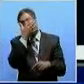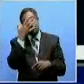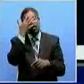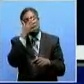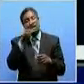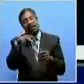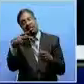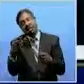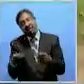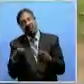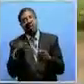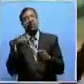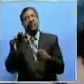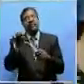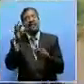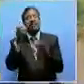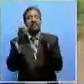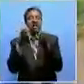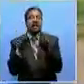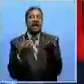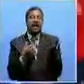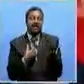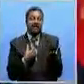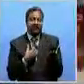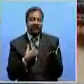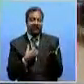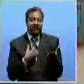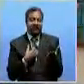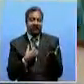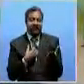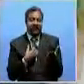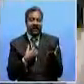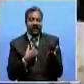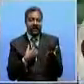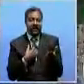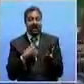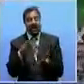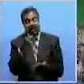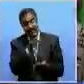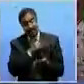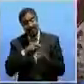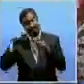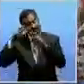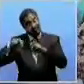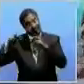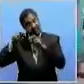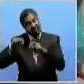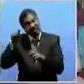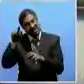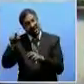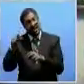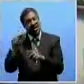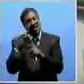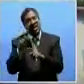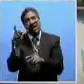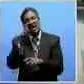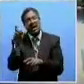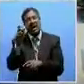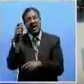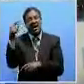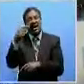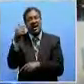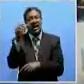Here's a report. Nosuna had the law enforcers concluded investigations on the tormenting moments of gassing that